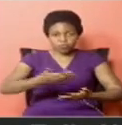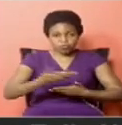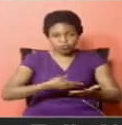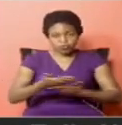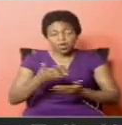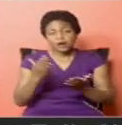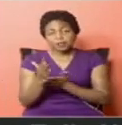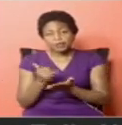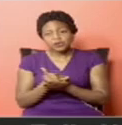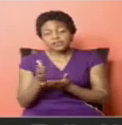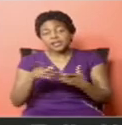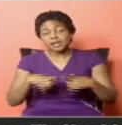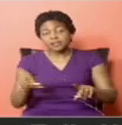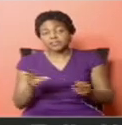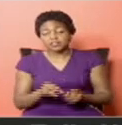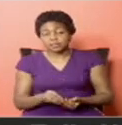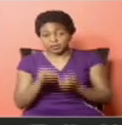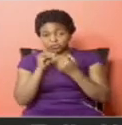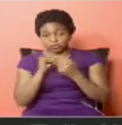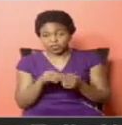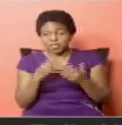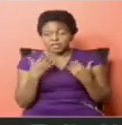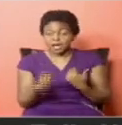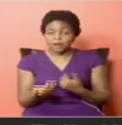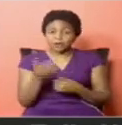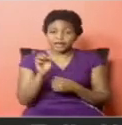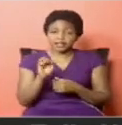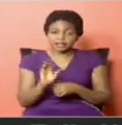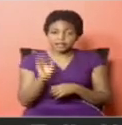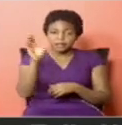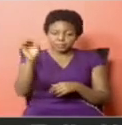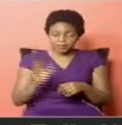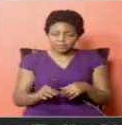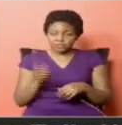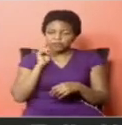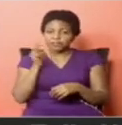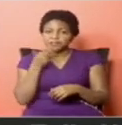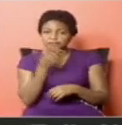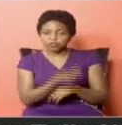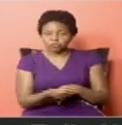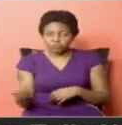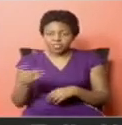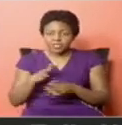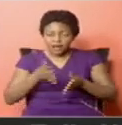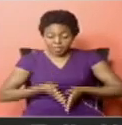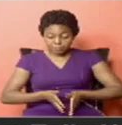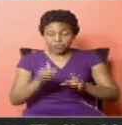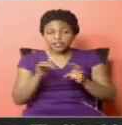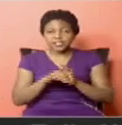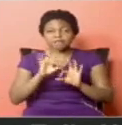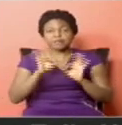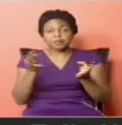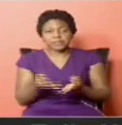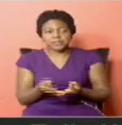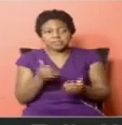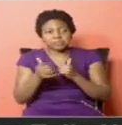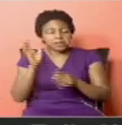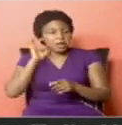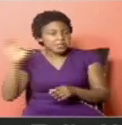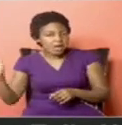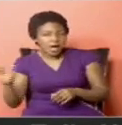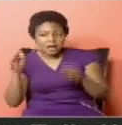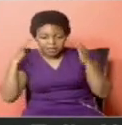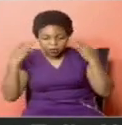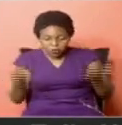unique. We must realize that 80% of deaf children are born in families that are hearing that do not know how